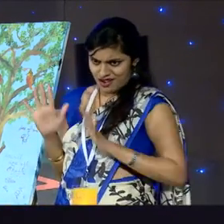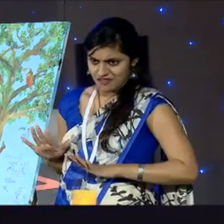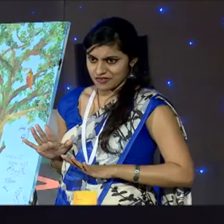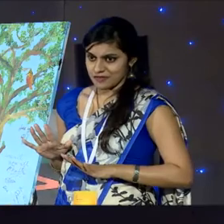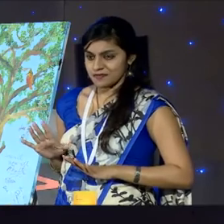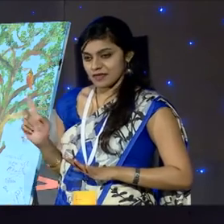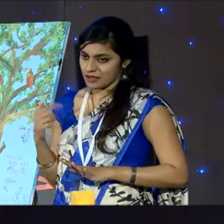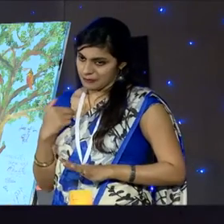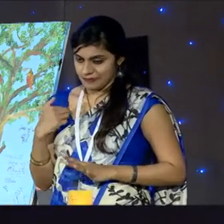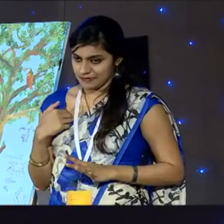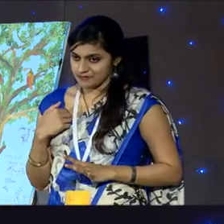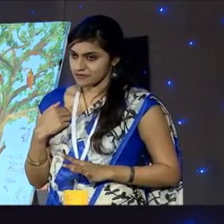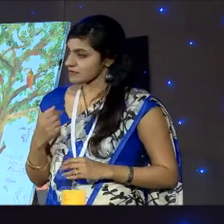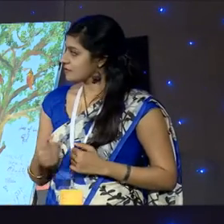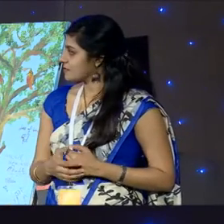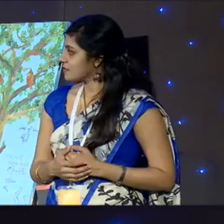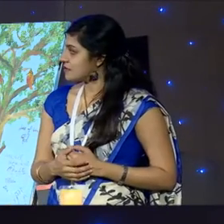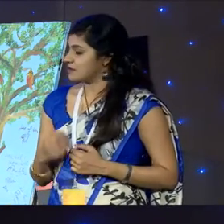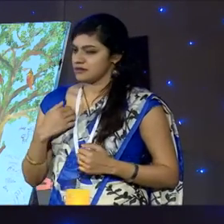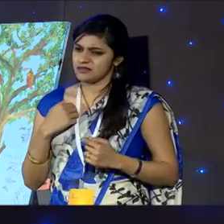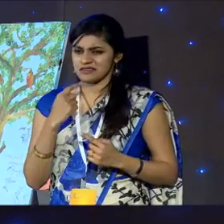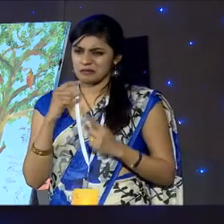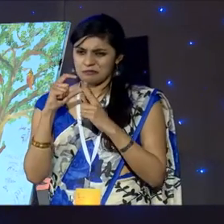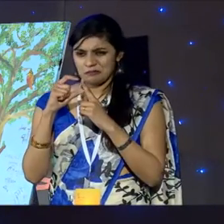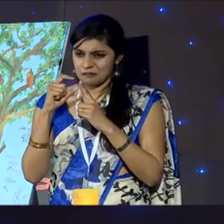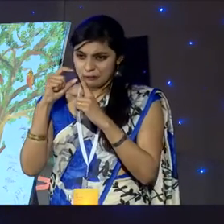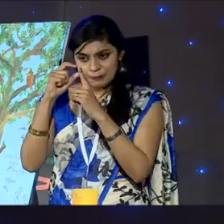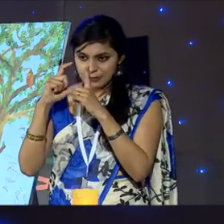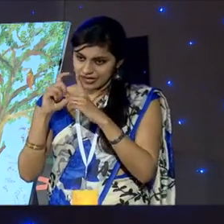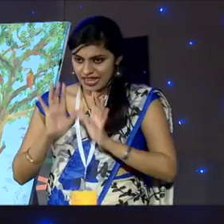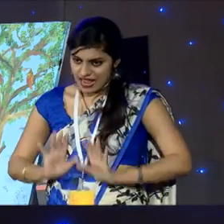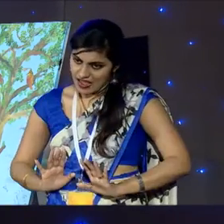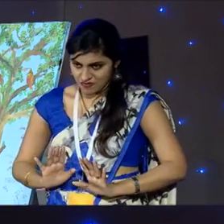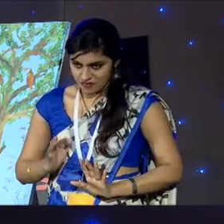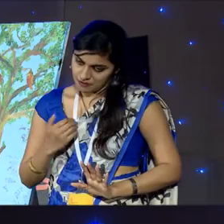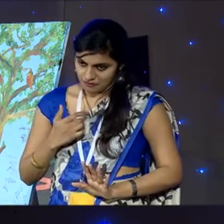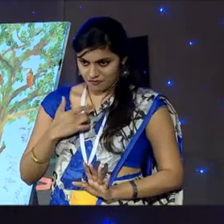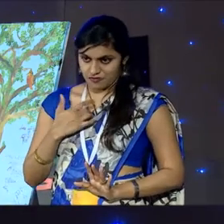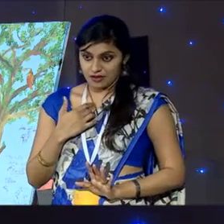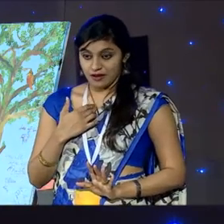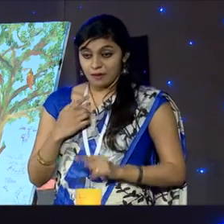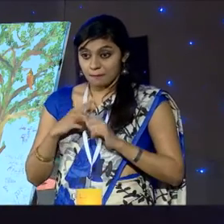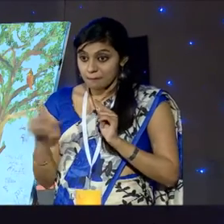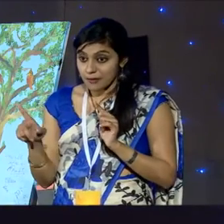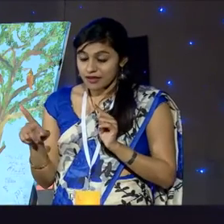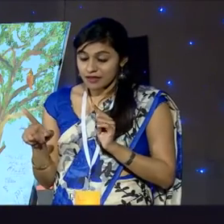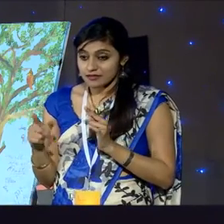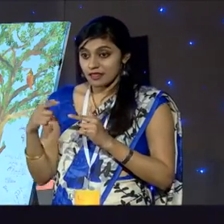physically handicapped, disabled, or whatever it was, till one point in time of my life. But after